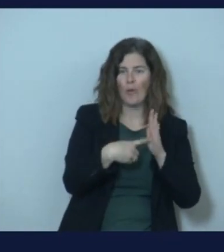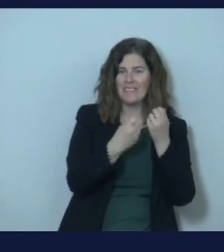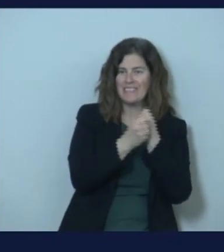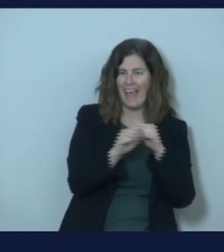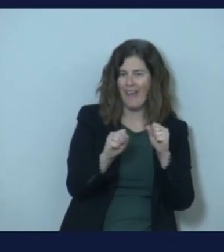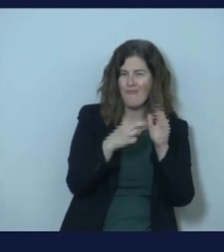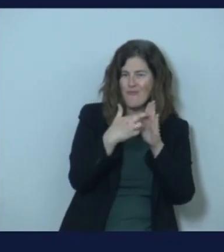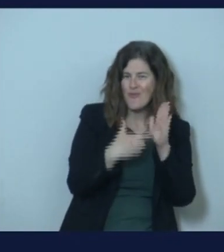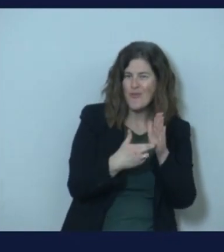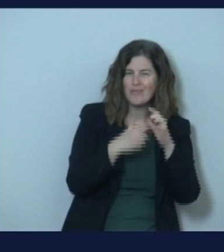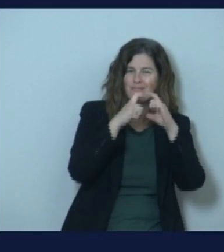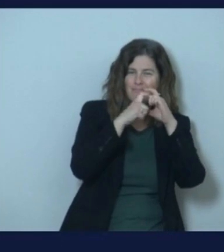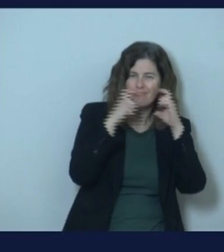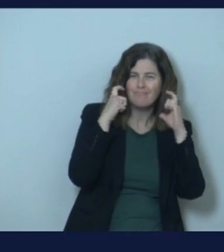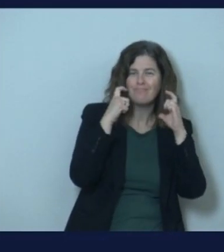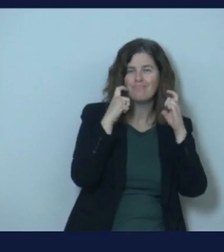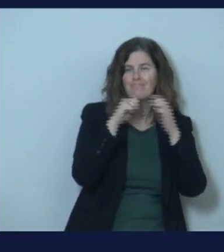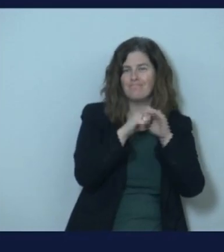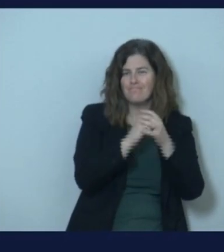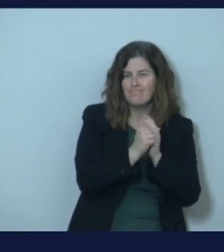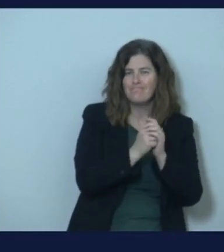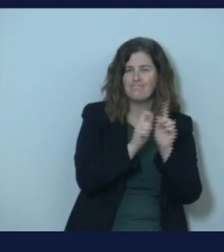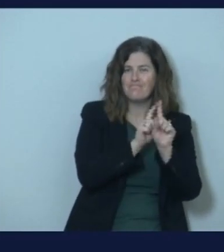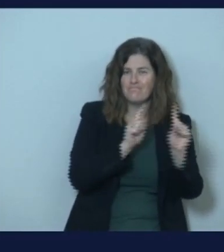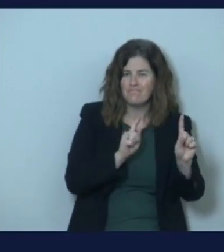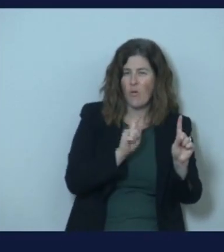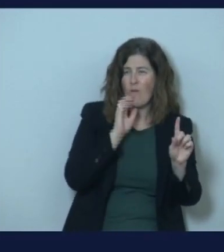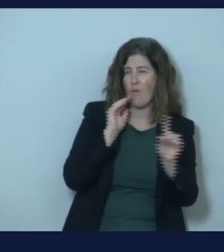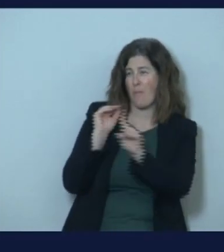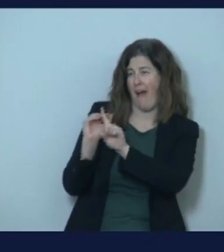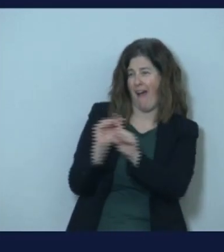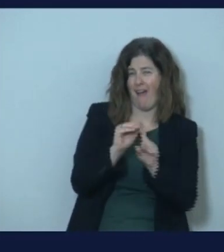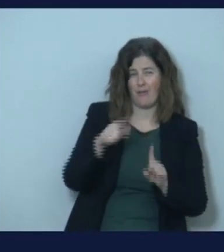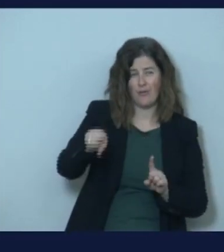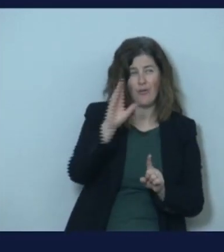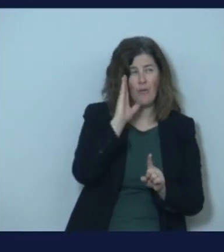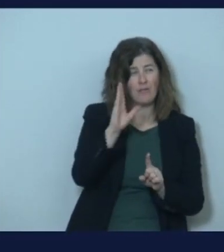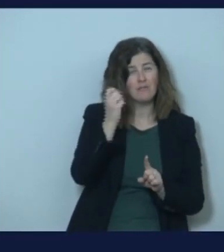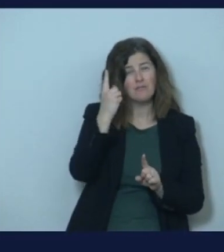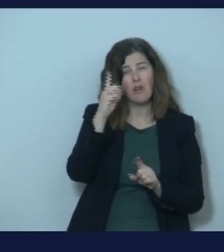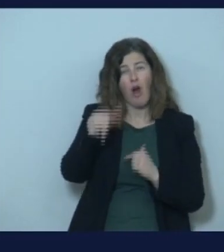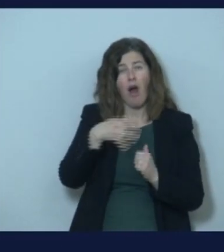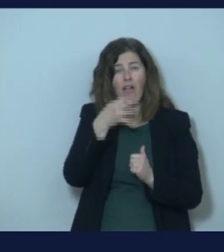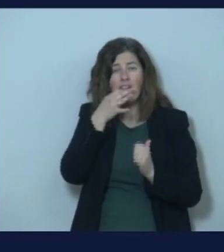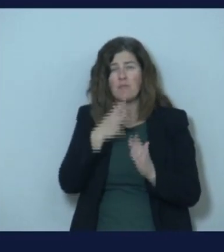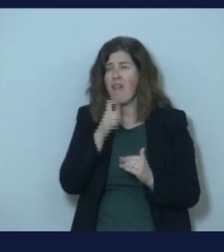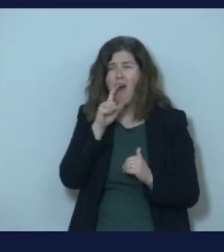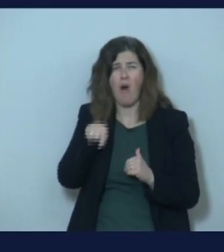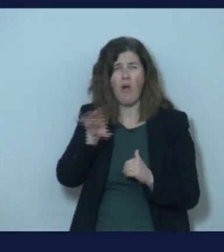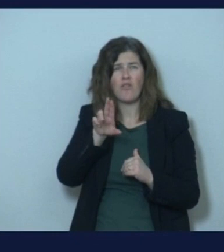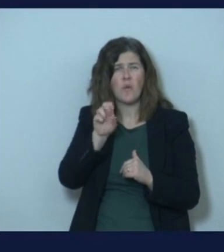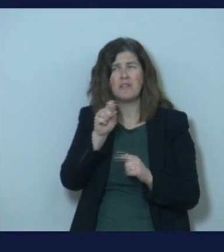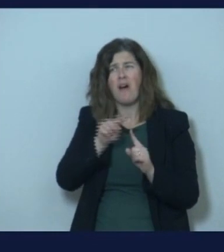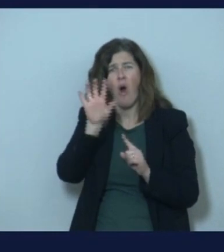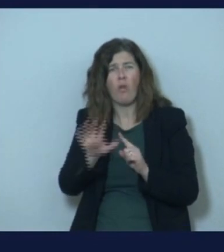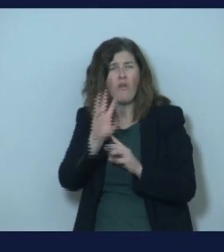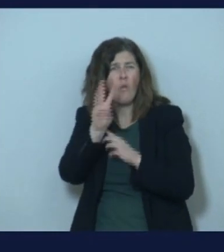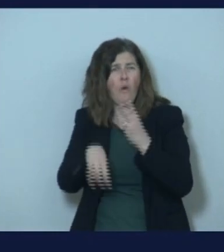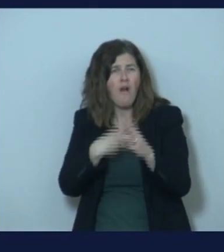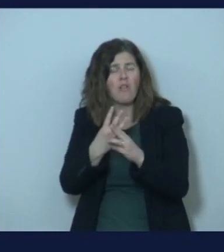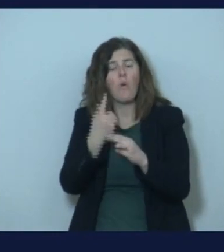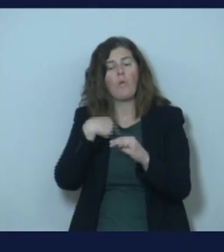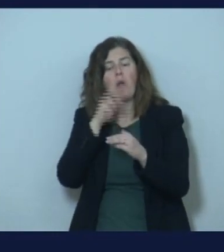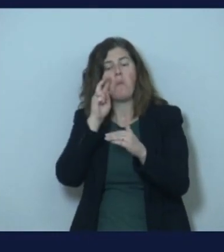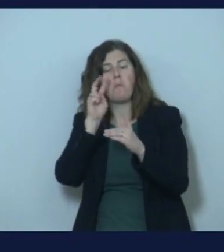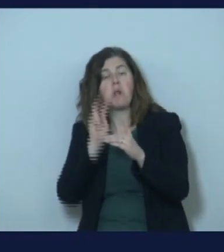to be reminding you. All of the public health experts, not just in the United States, but around the world, are predicting